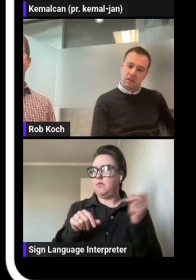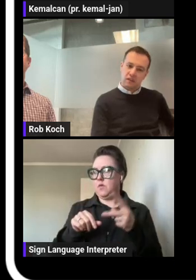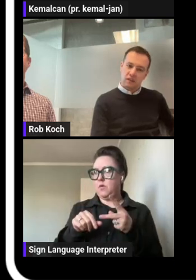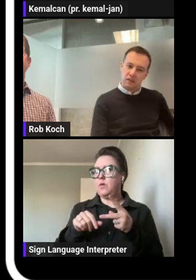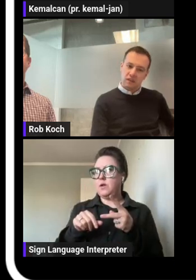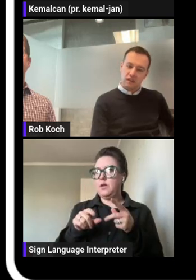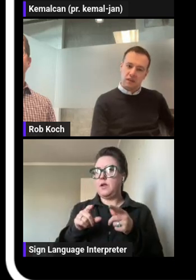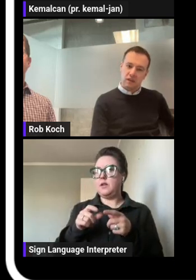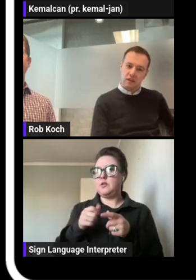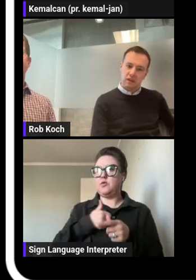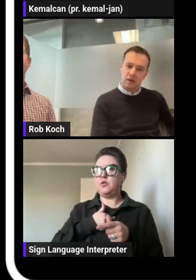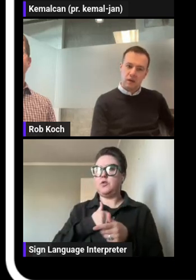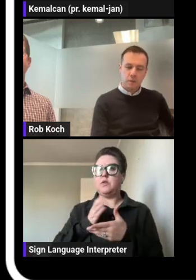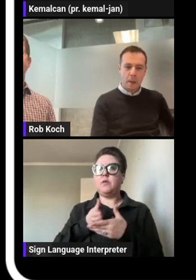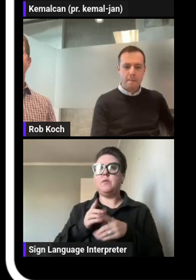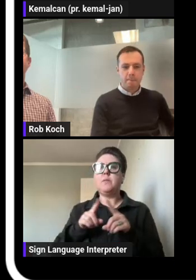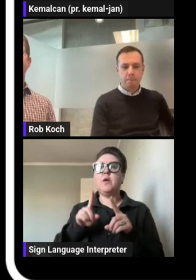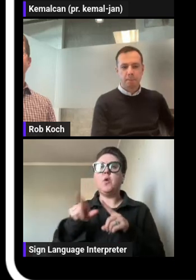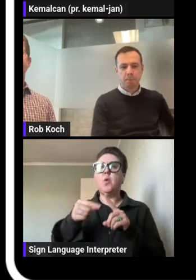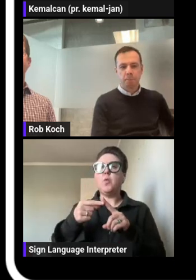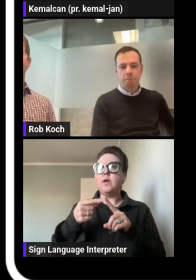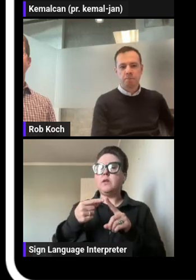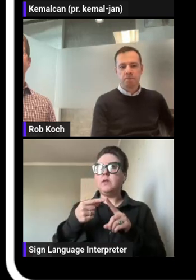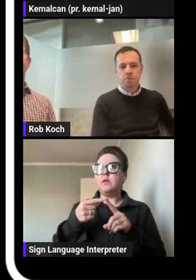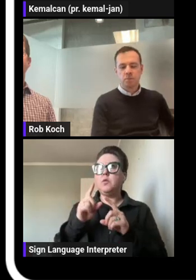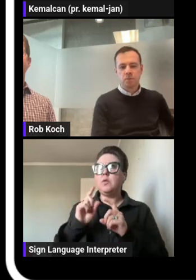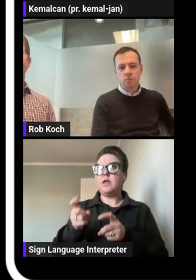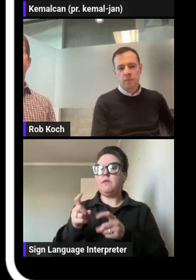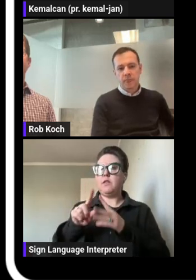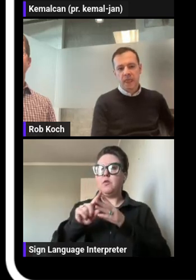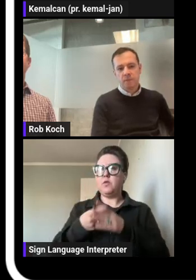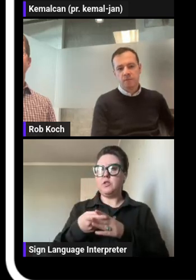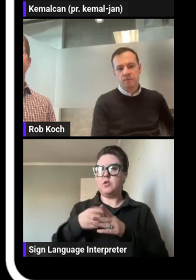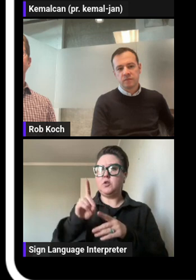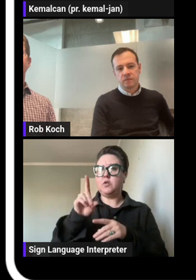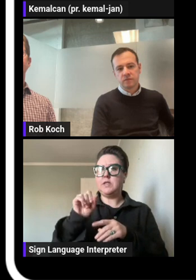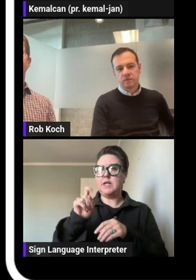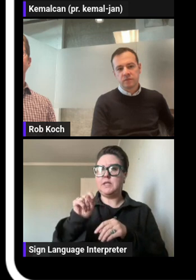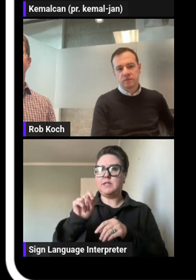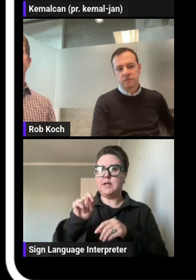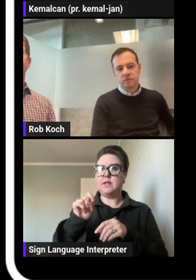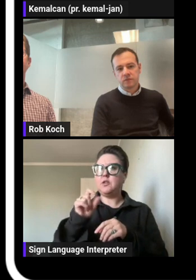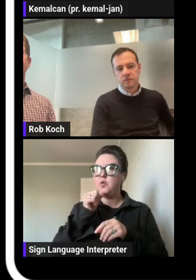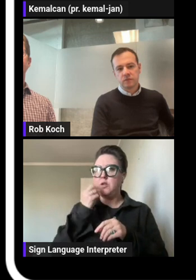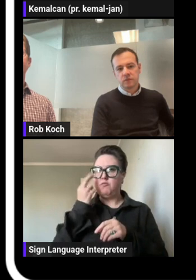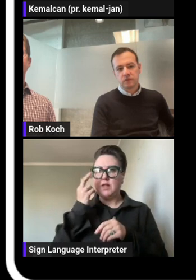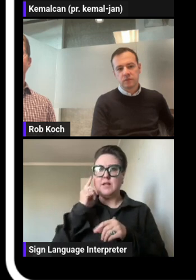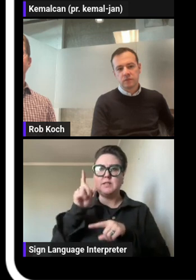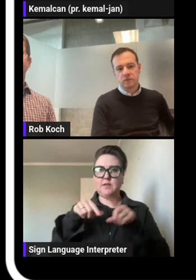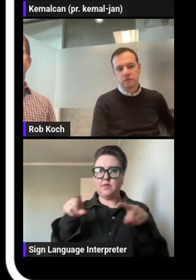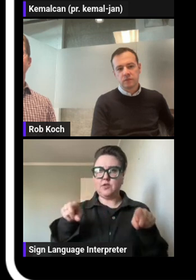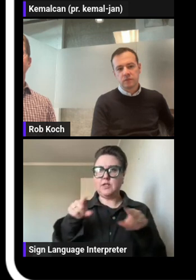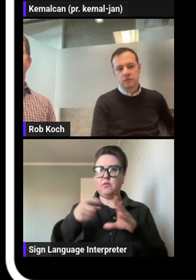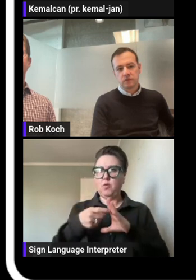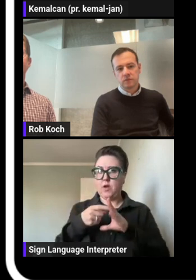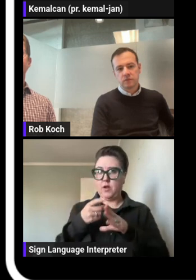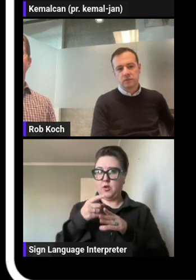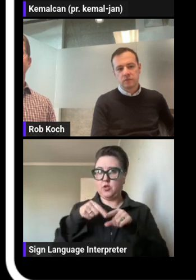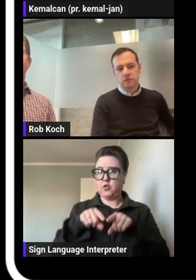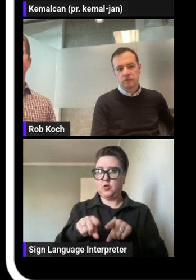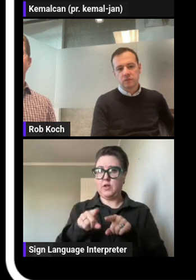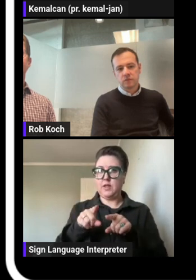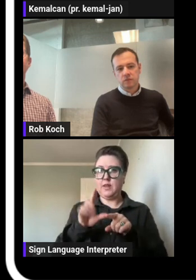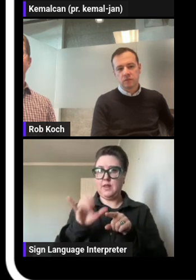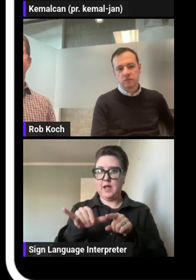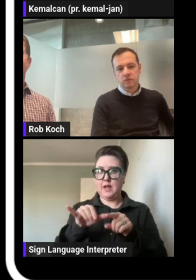Okay. Sorry. So when you gave the original data set, like you did not realize the diversity of data you needed during instruction, or it was